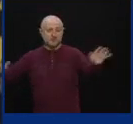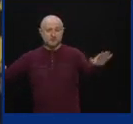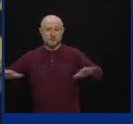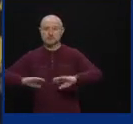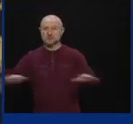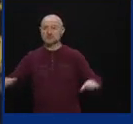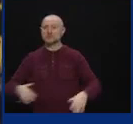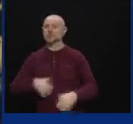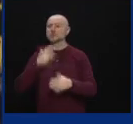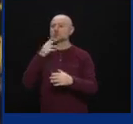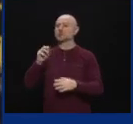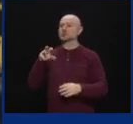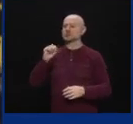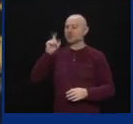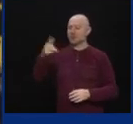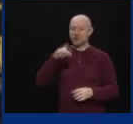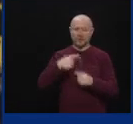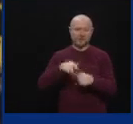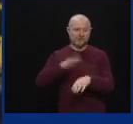later.